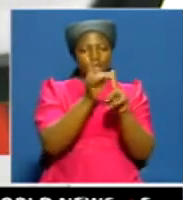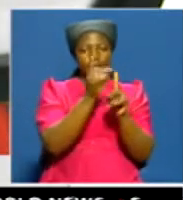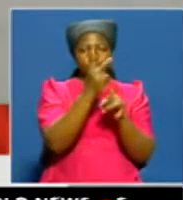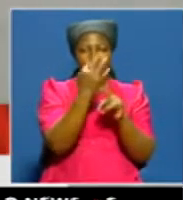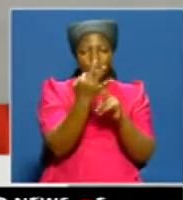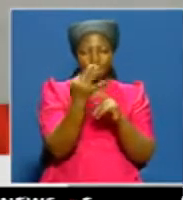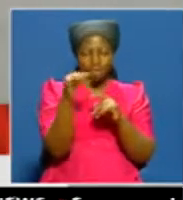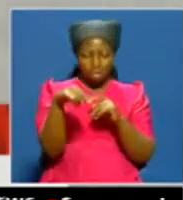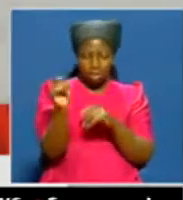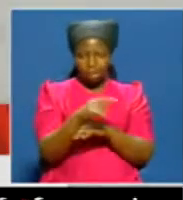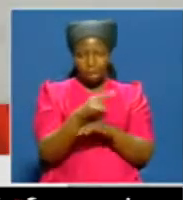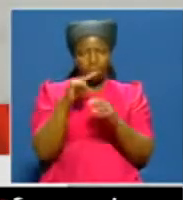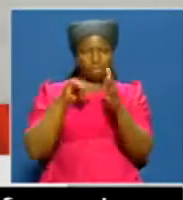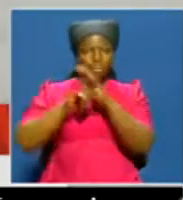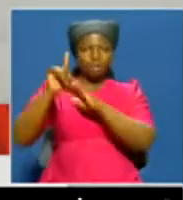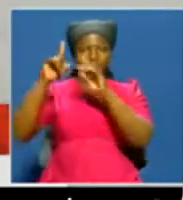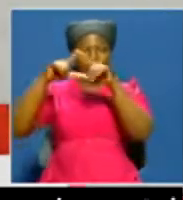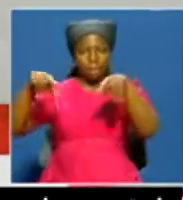Japan.